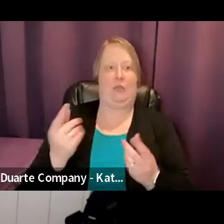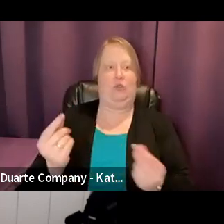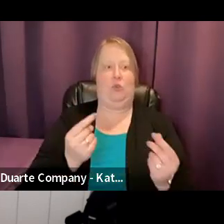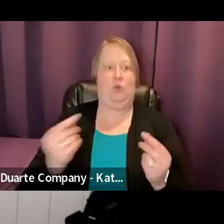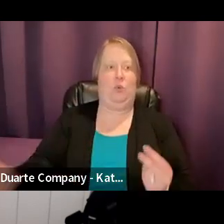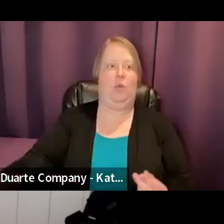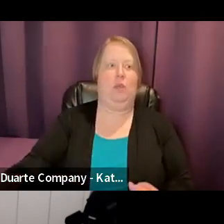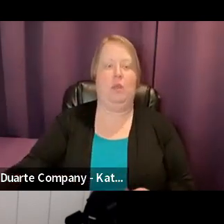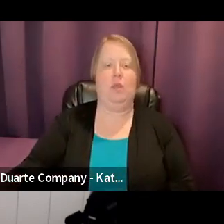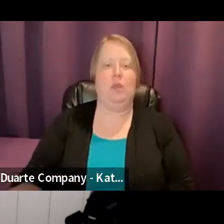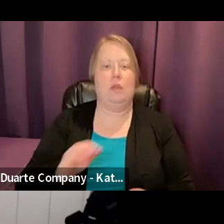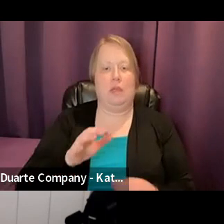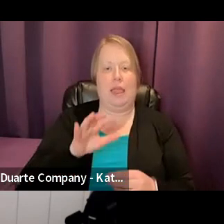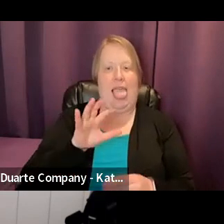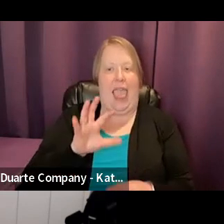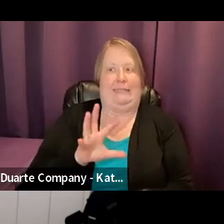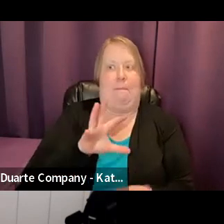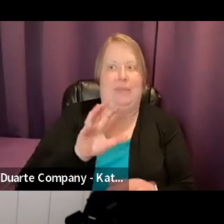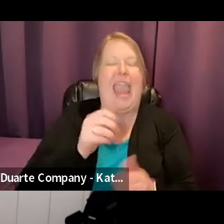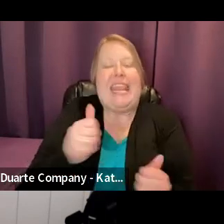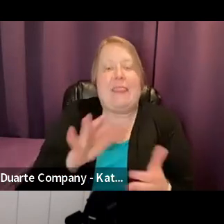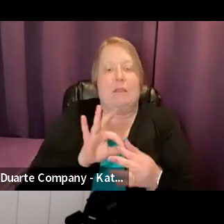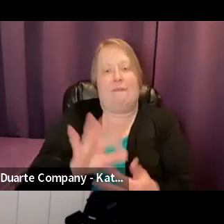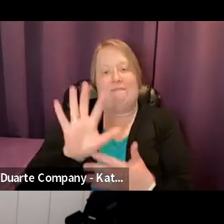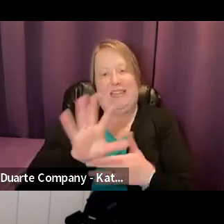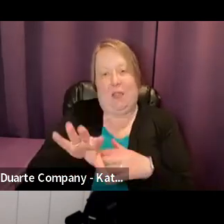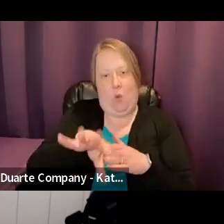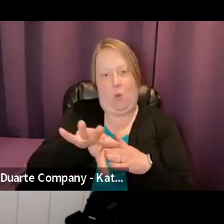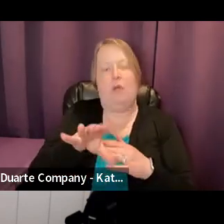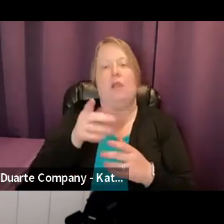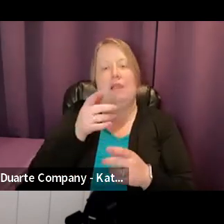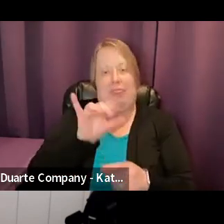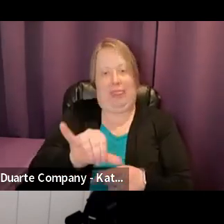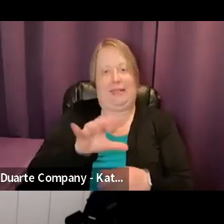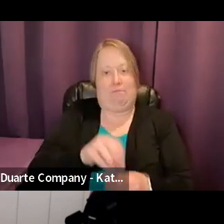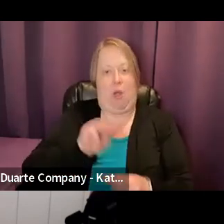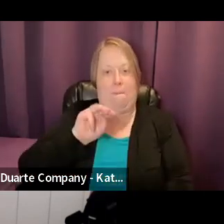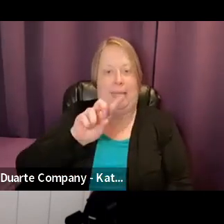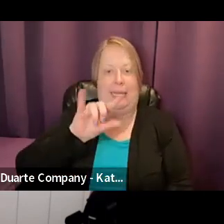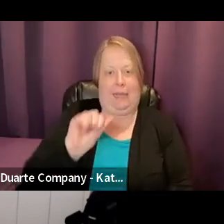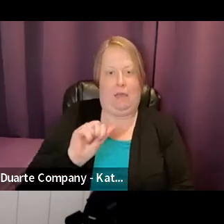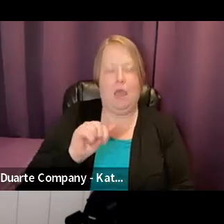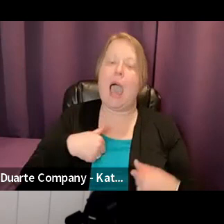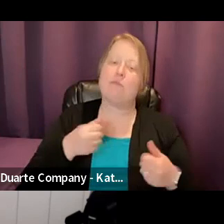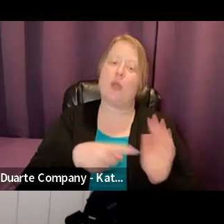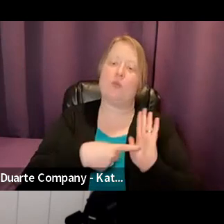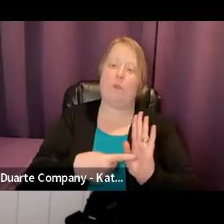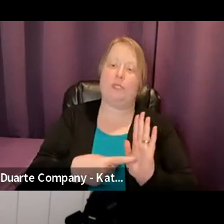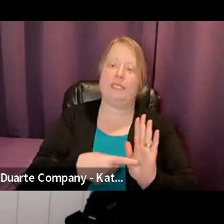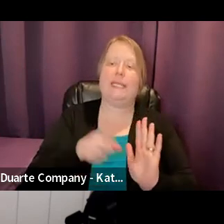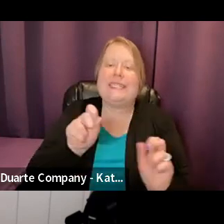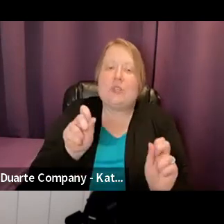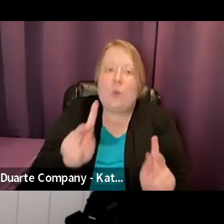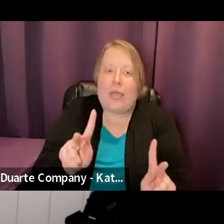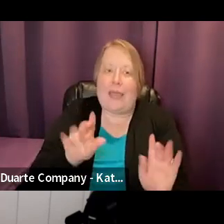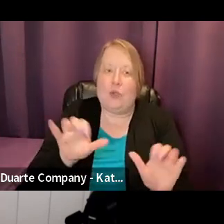oriented as a part of media when I'm doing things like this. So representing that it's okay to do things from